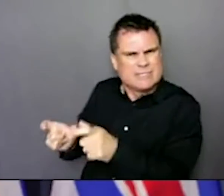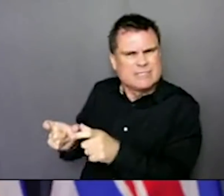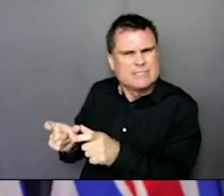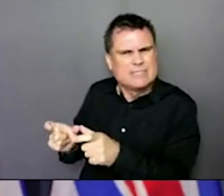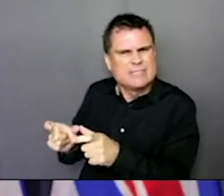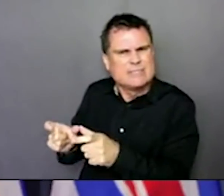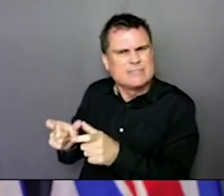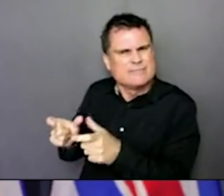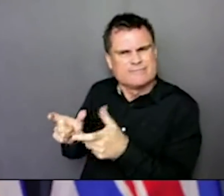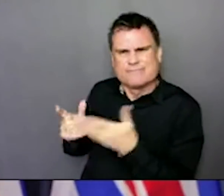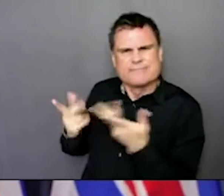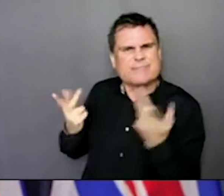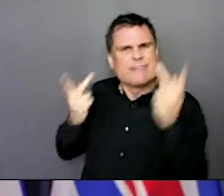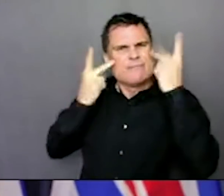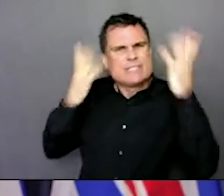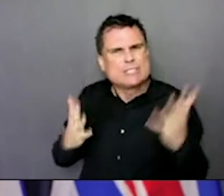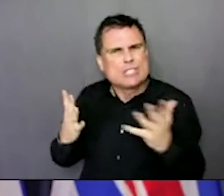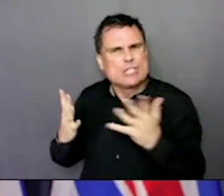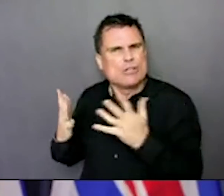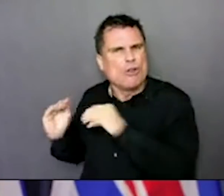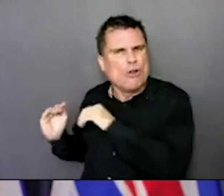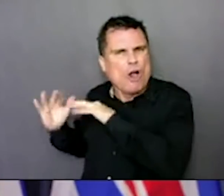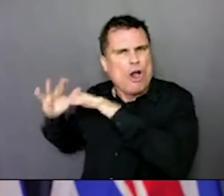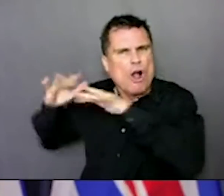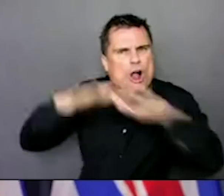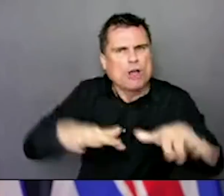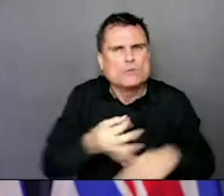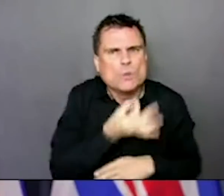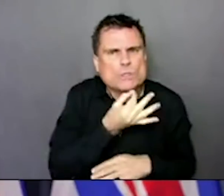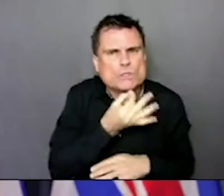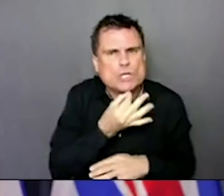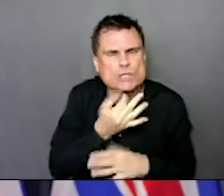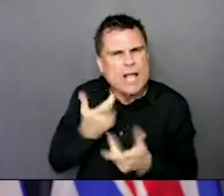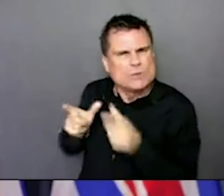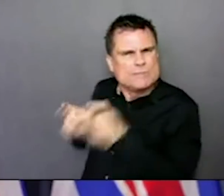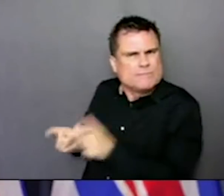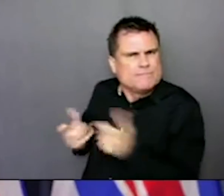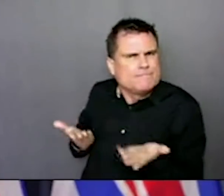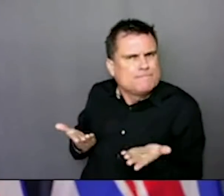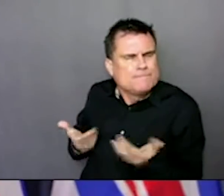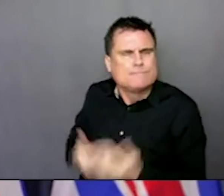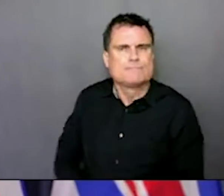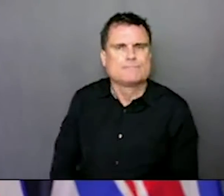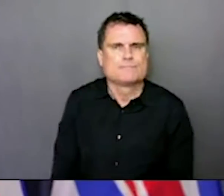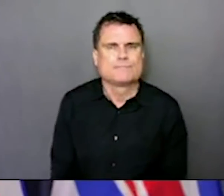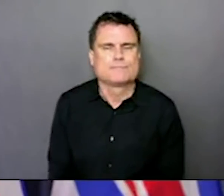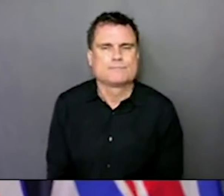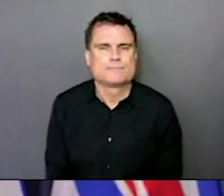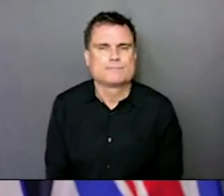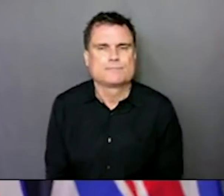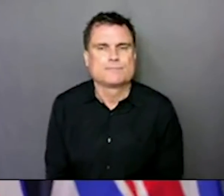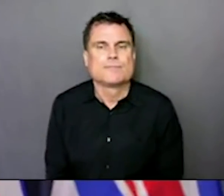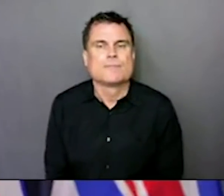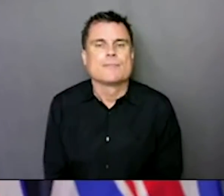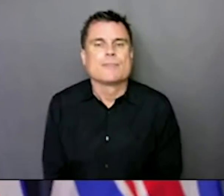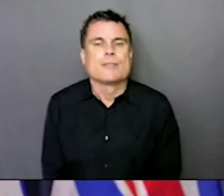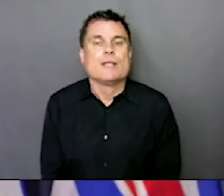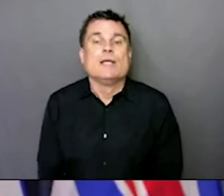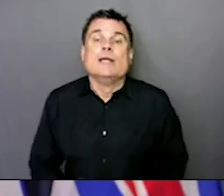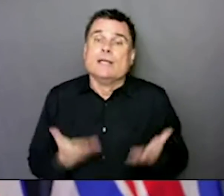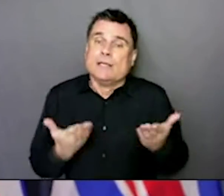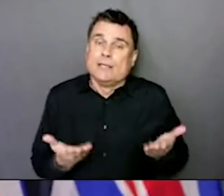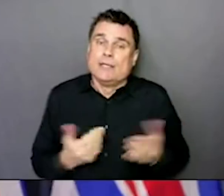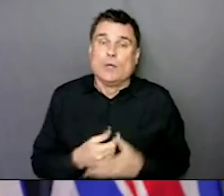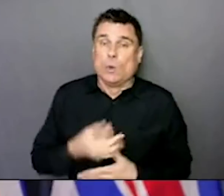just Whistler, it's all of British Columbia. We have open borders within Canada. Of course, we were first in